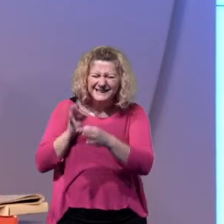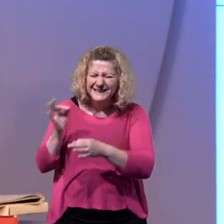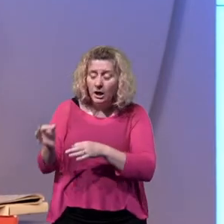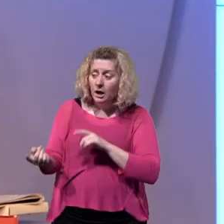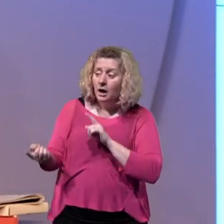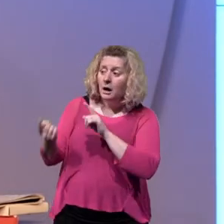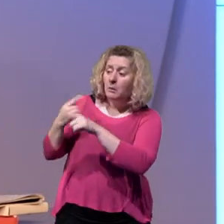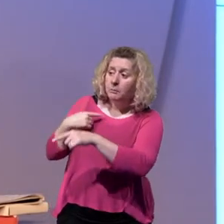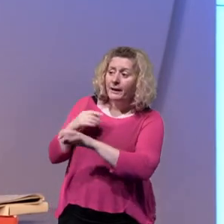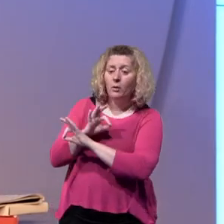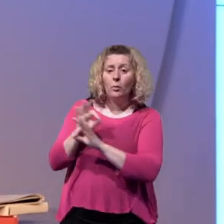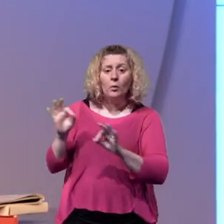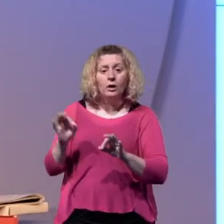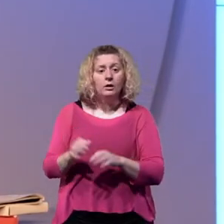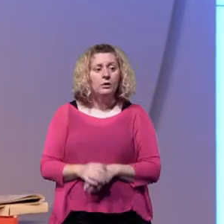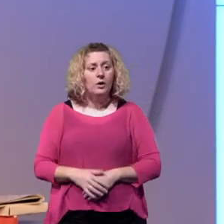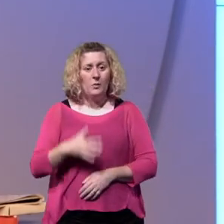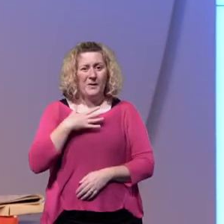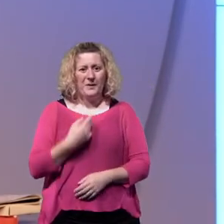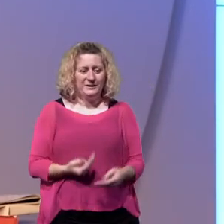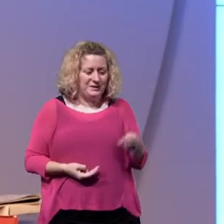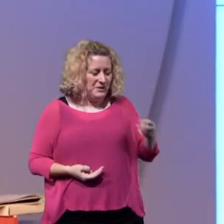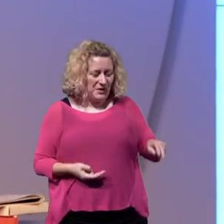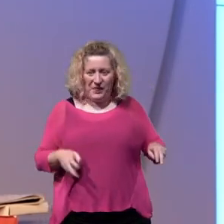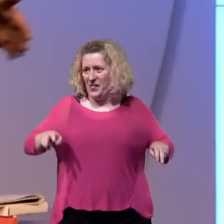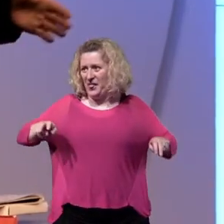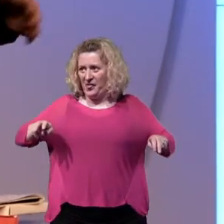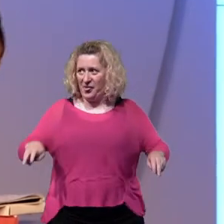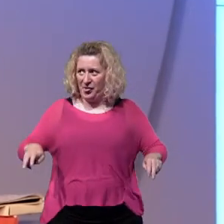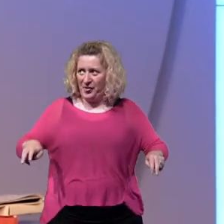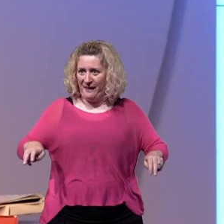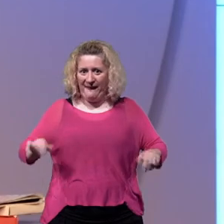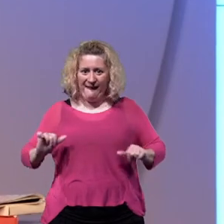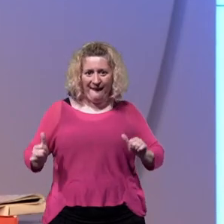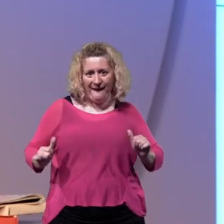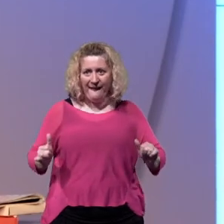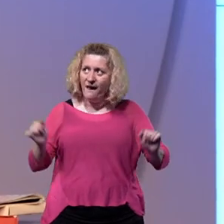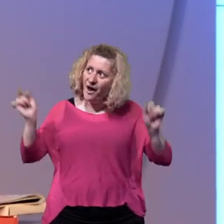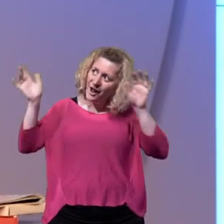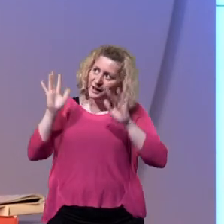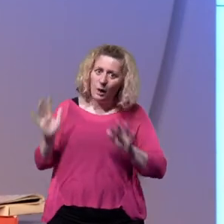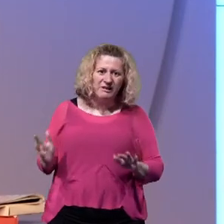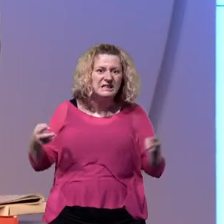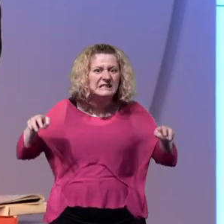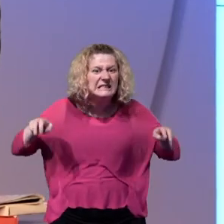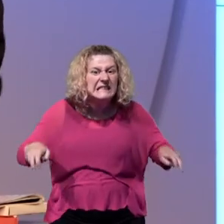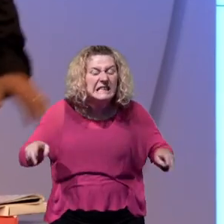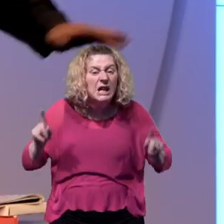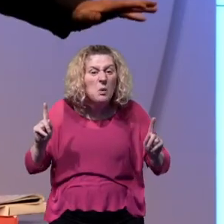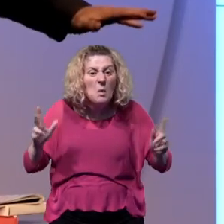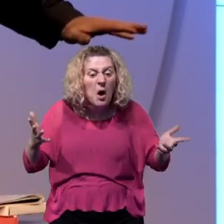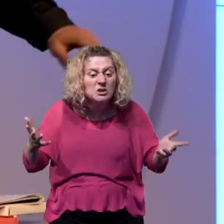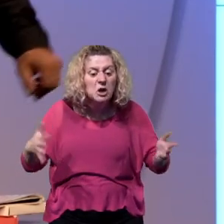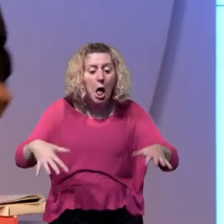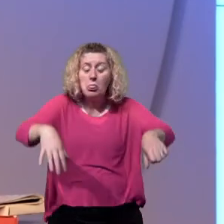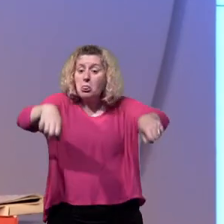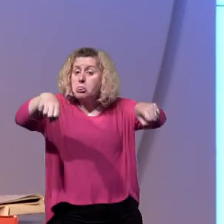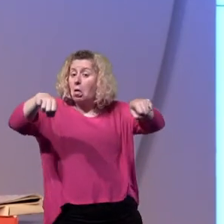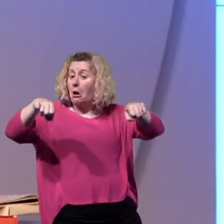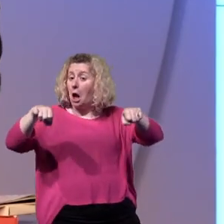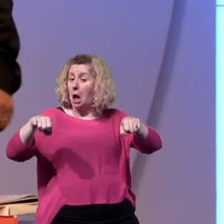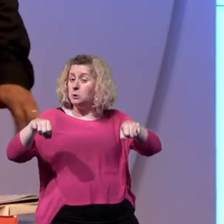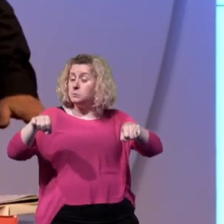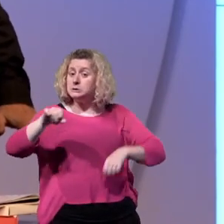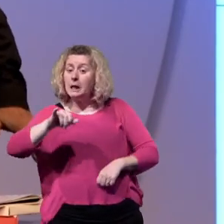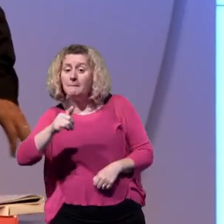replied, "Let one of us sit at your left and the other on your right in glory." What do you think they were planning on sitting on? Perhaps thrones?